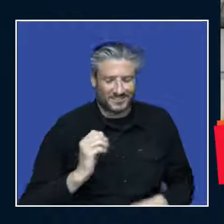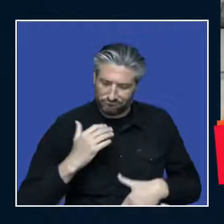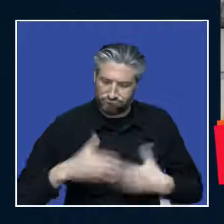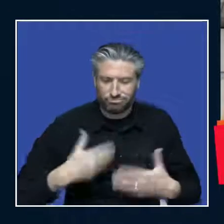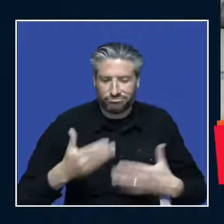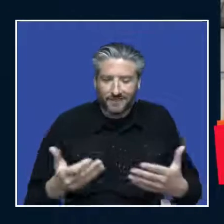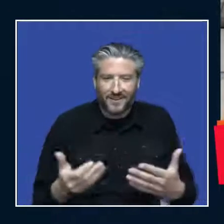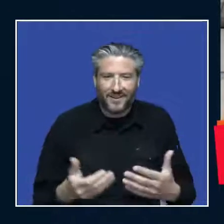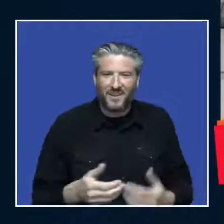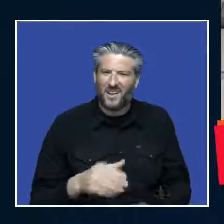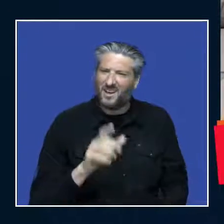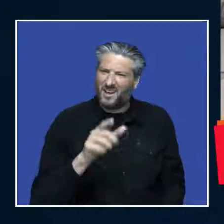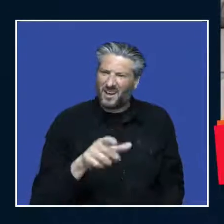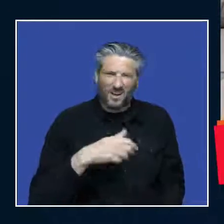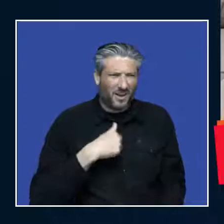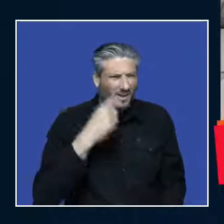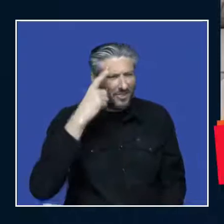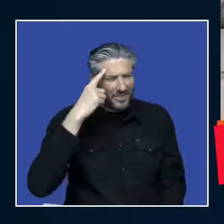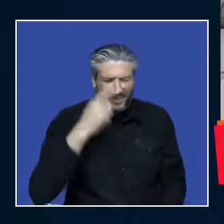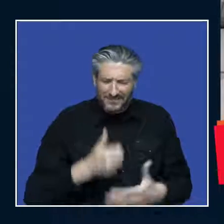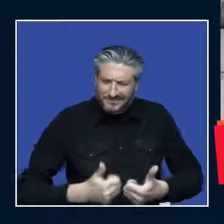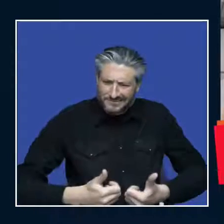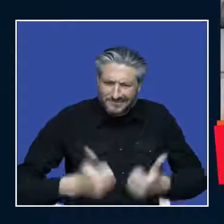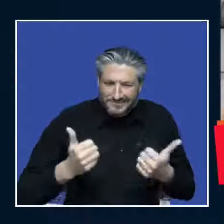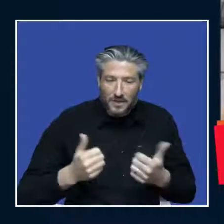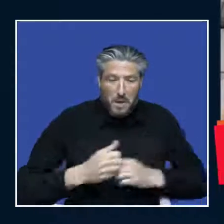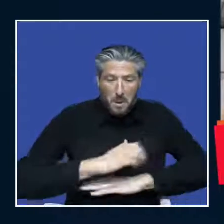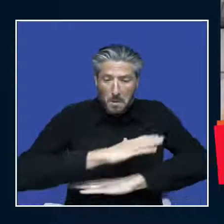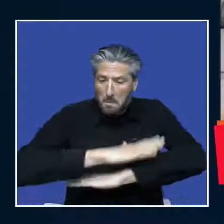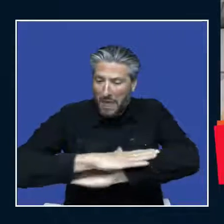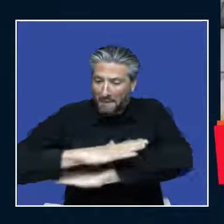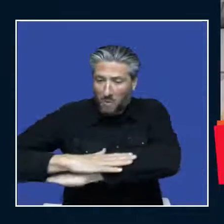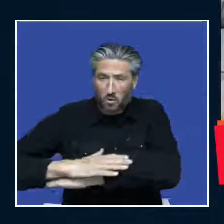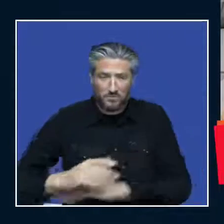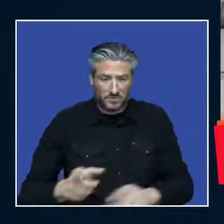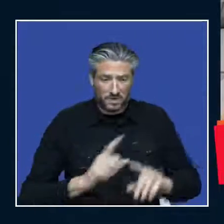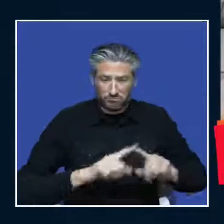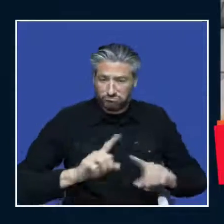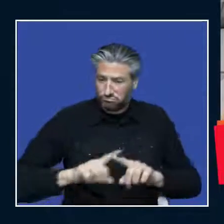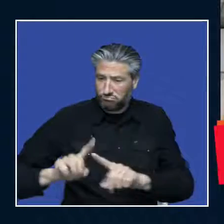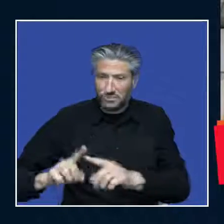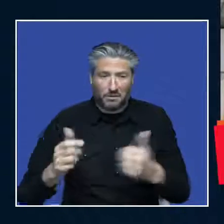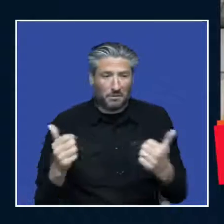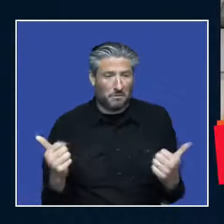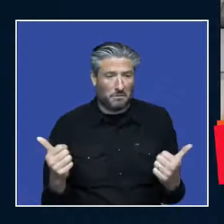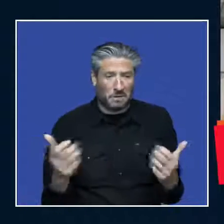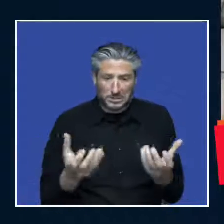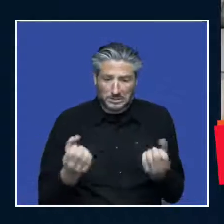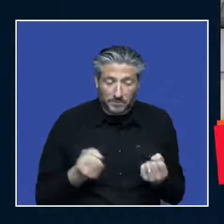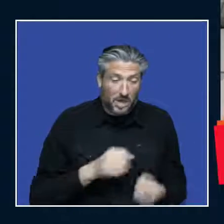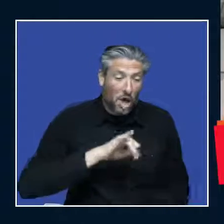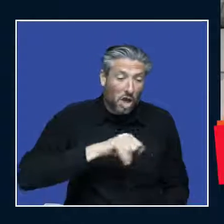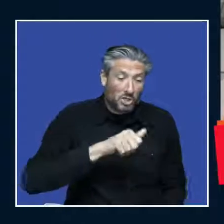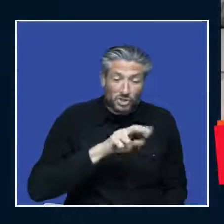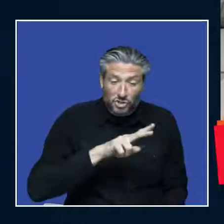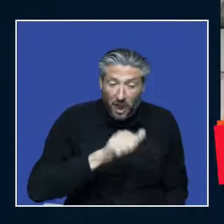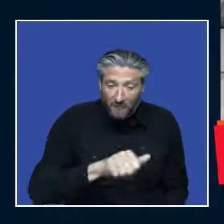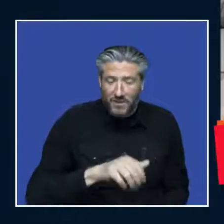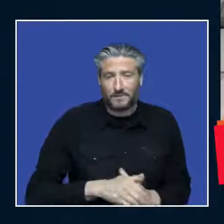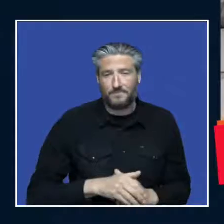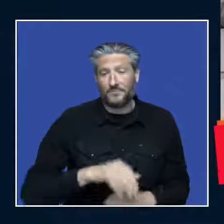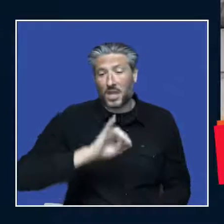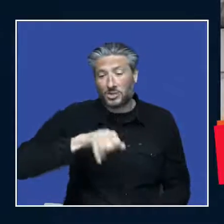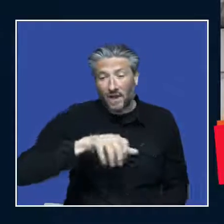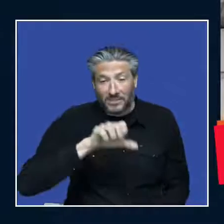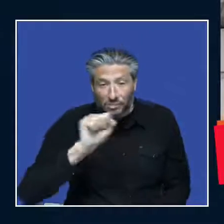thing seems. So it seems, you showed us the Docker files in Java, Docker files in JavaScript.